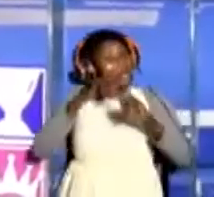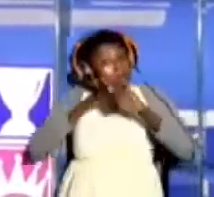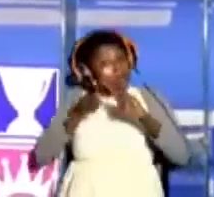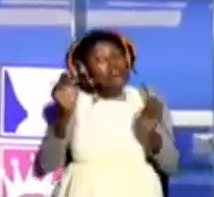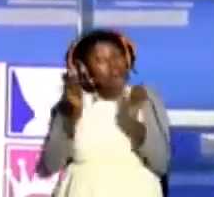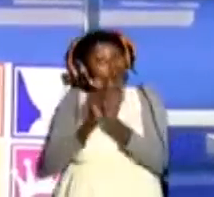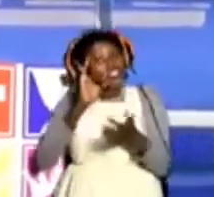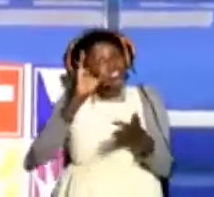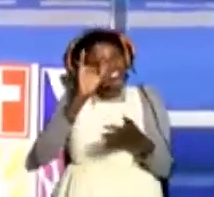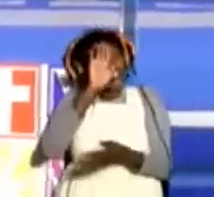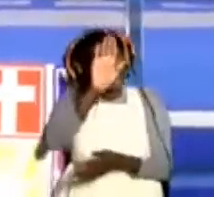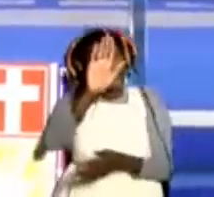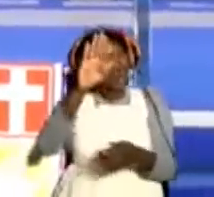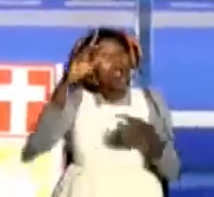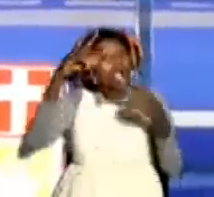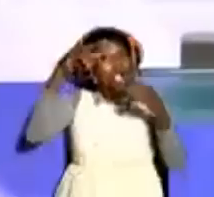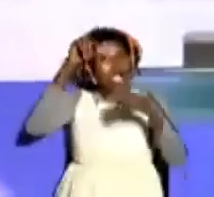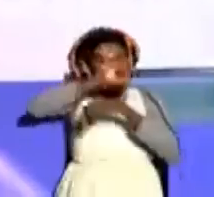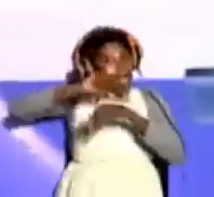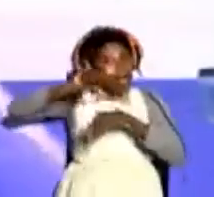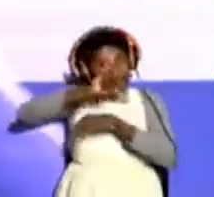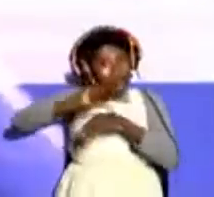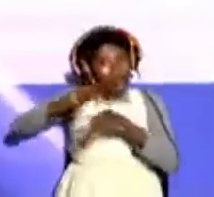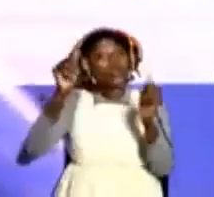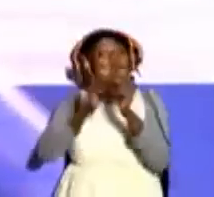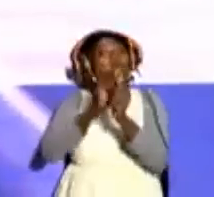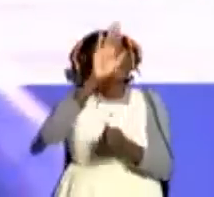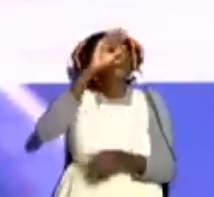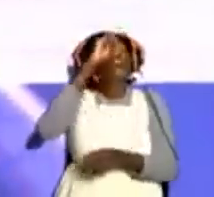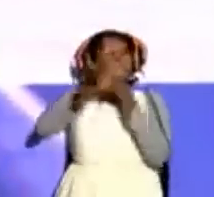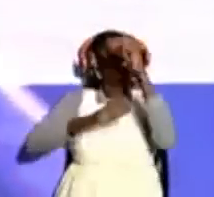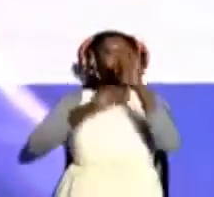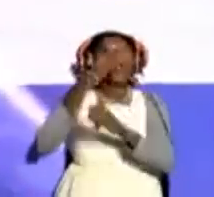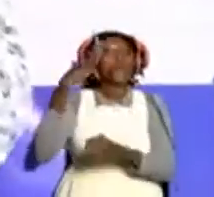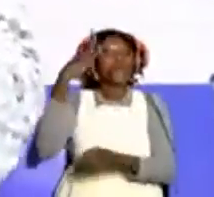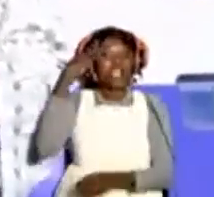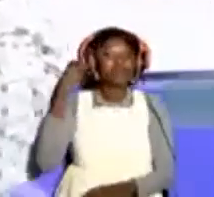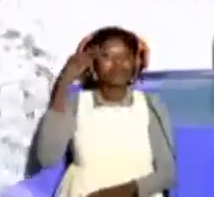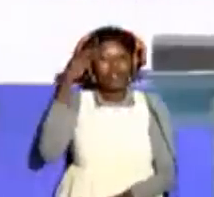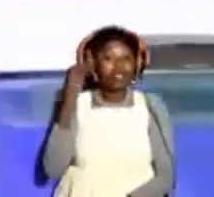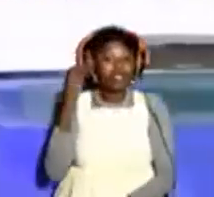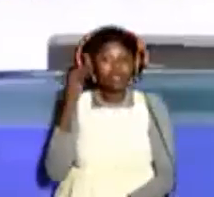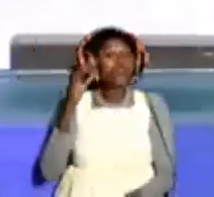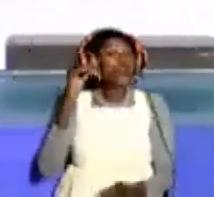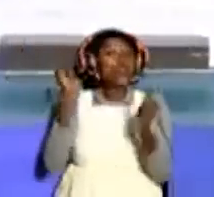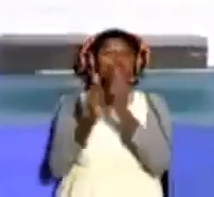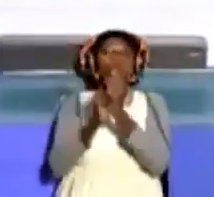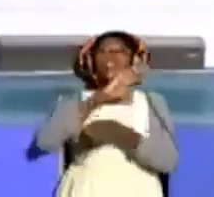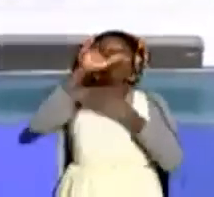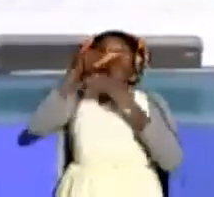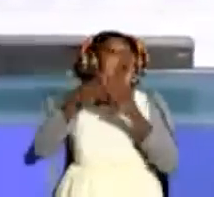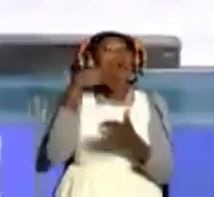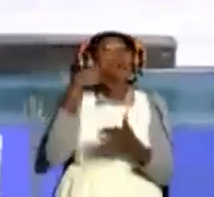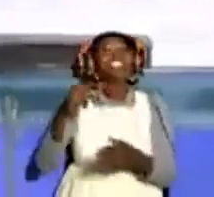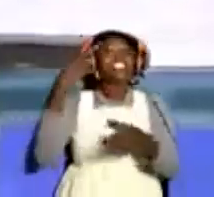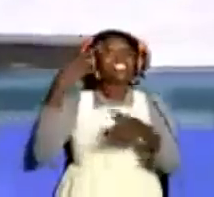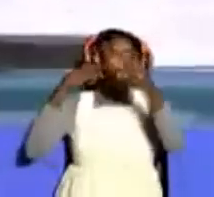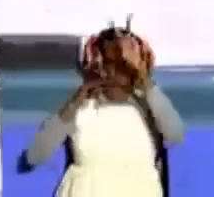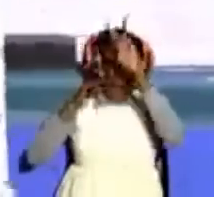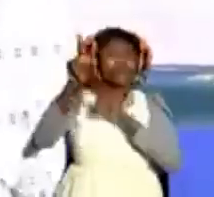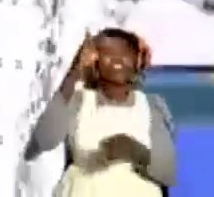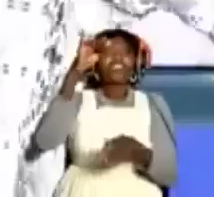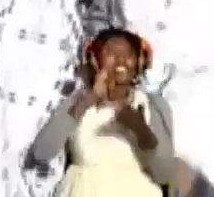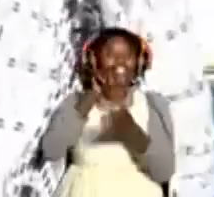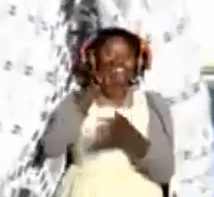regardless of your anointing, regardless of your years of experience, regardless of many prophecies you spoke